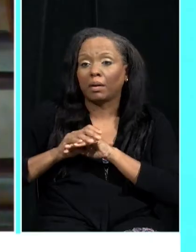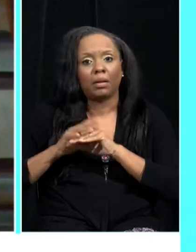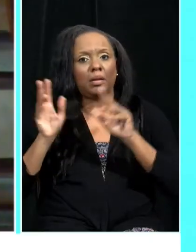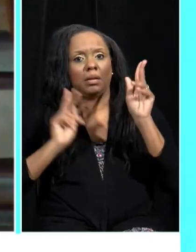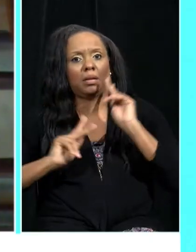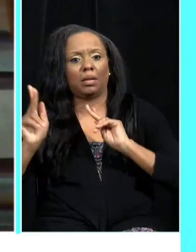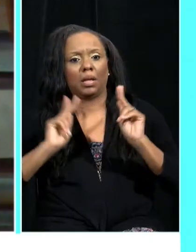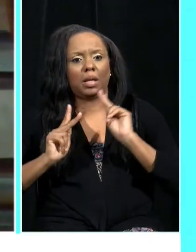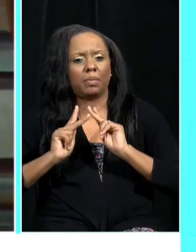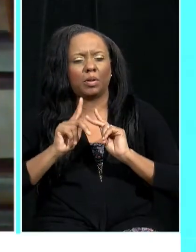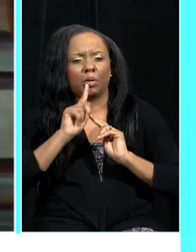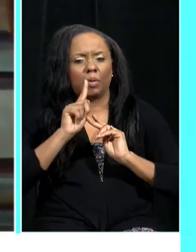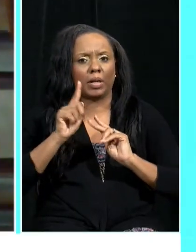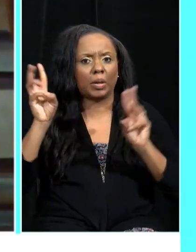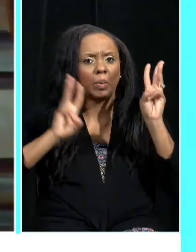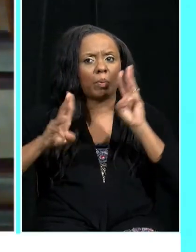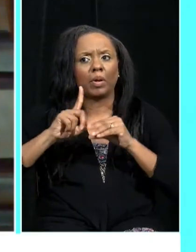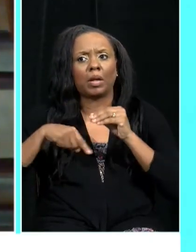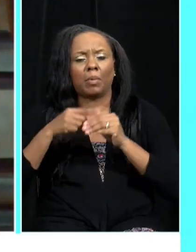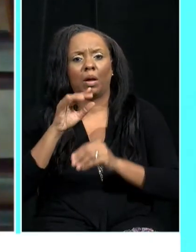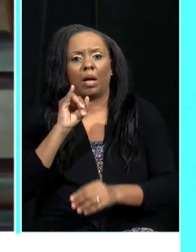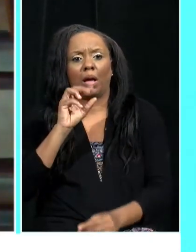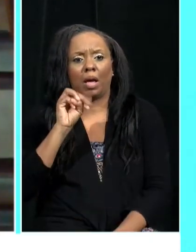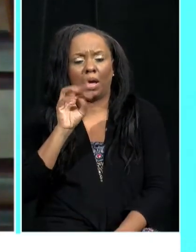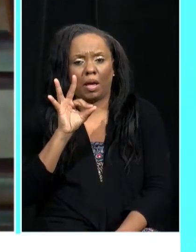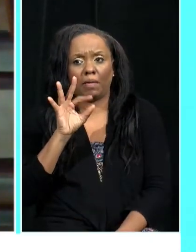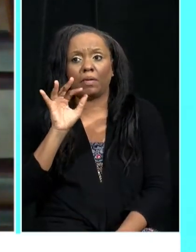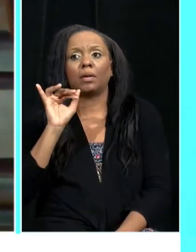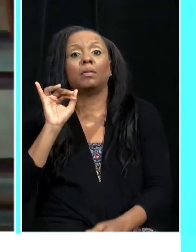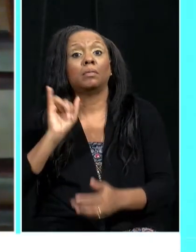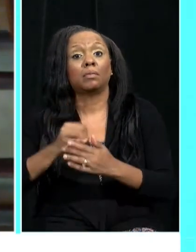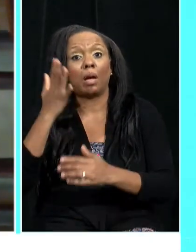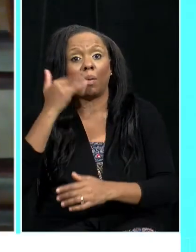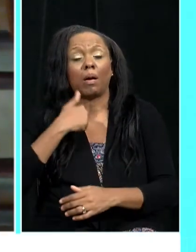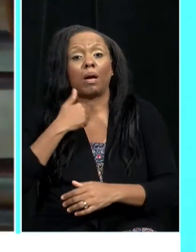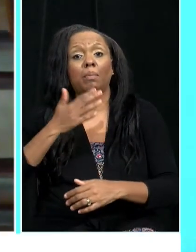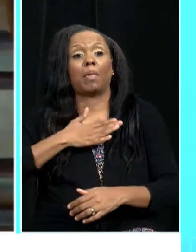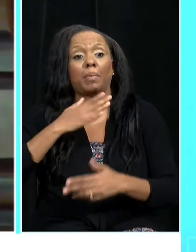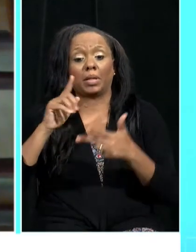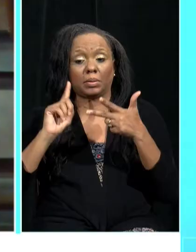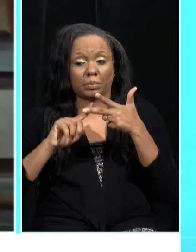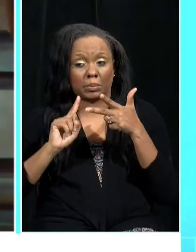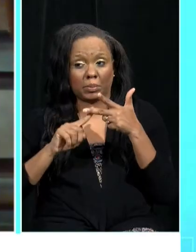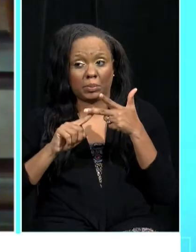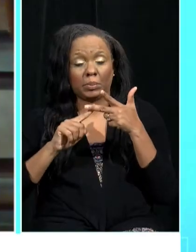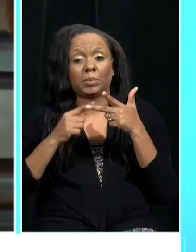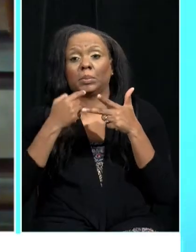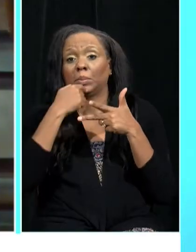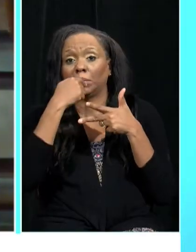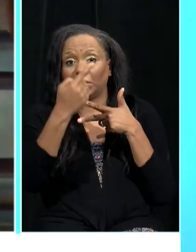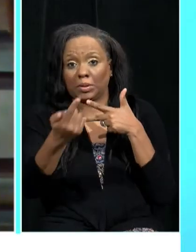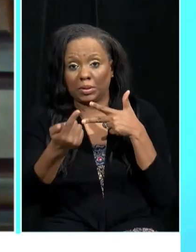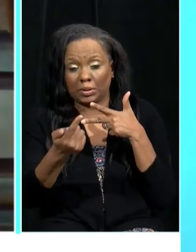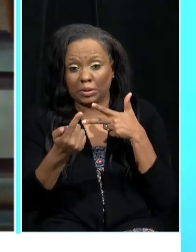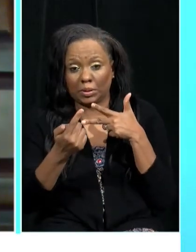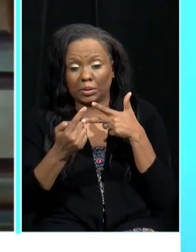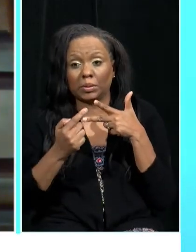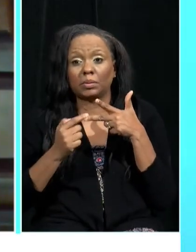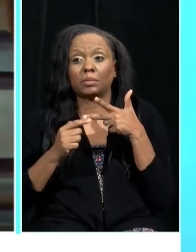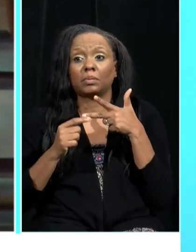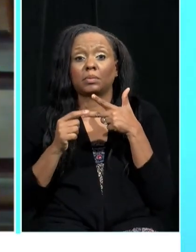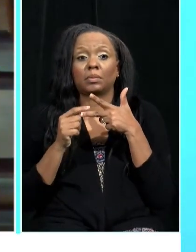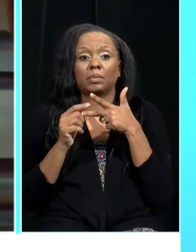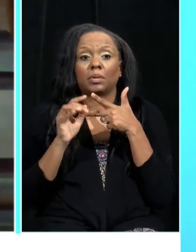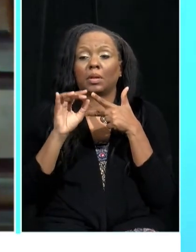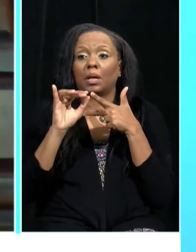That's why I was very happy that Professor Justin recognized and said to the public that the IMF